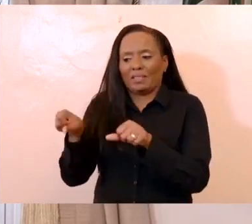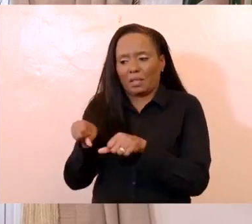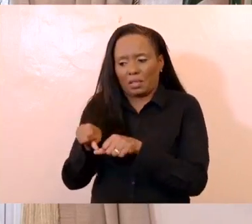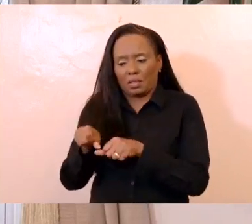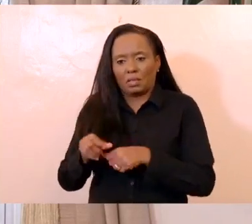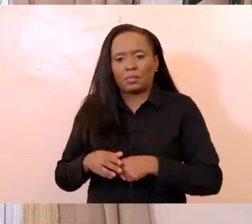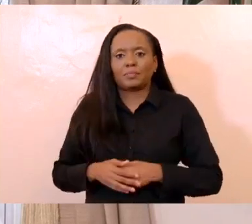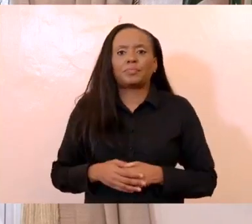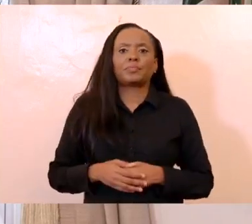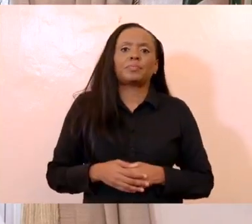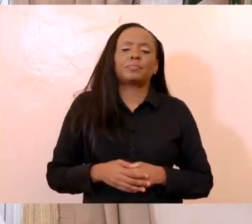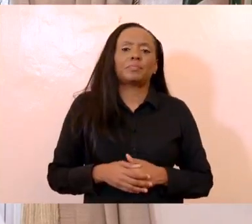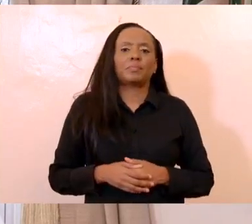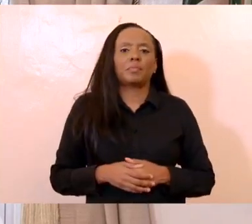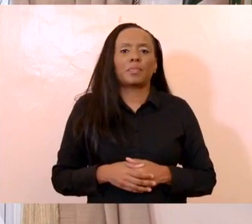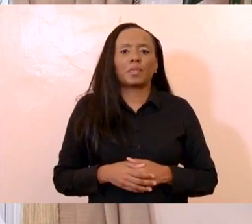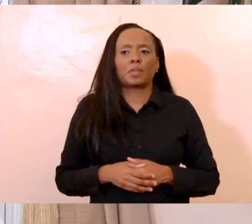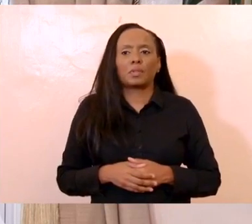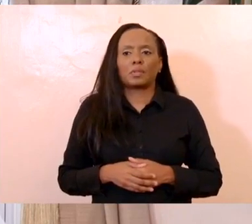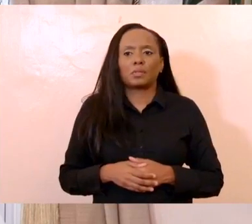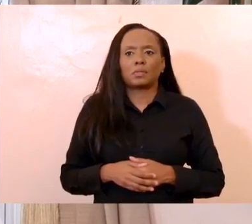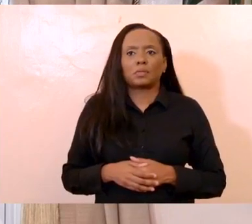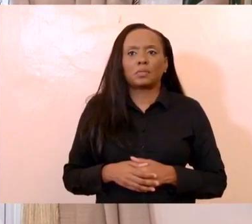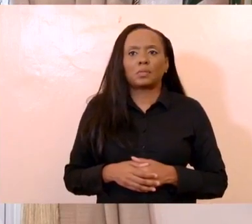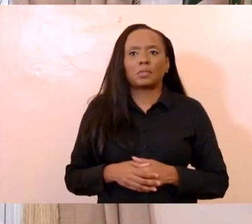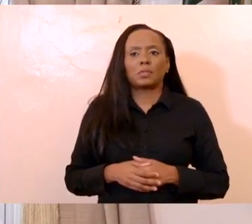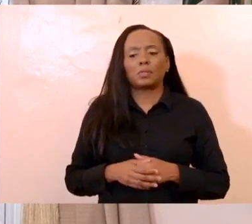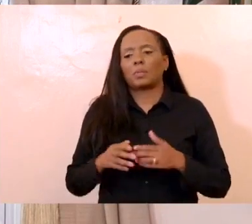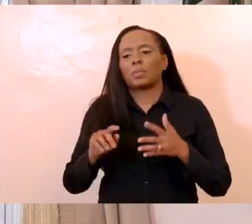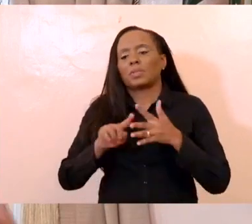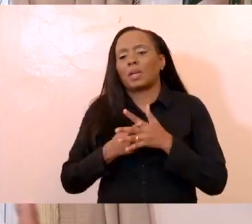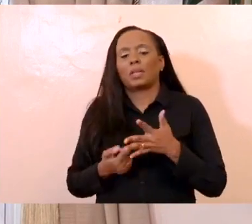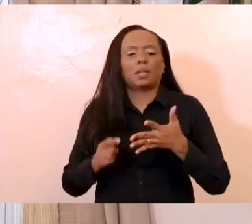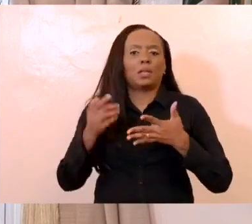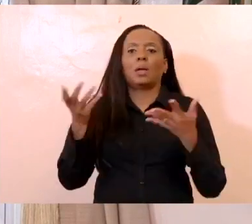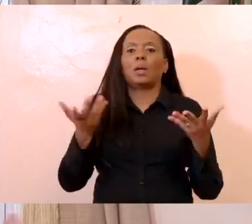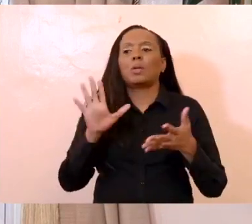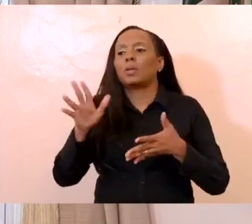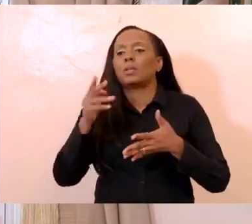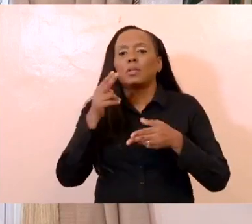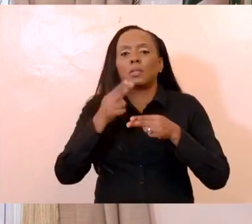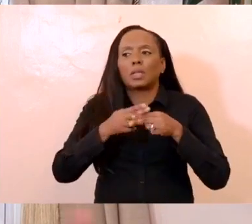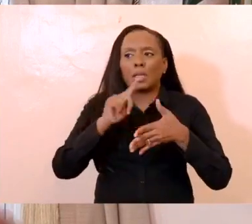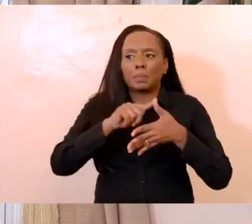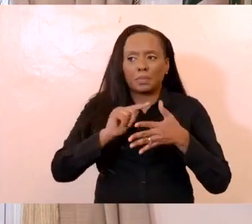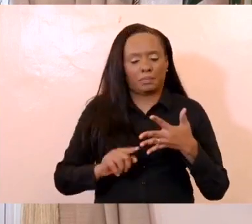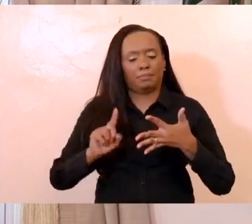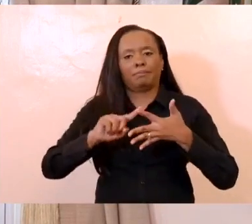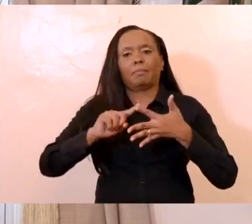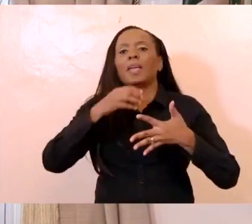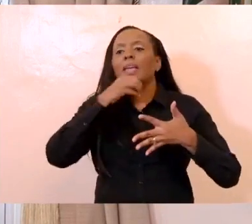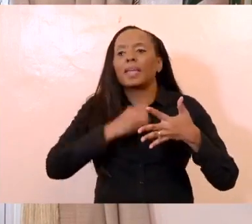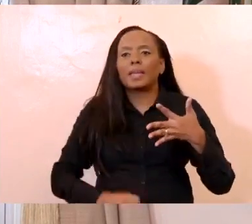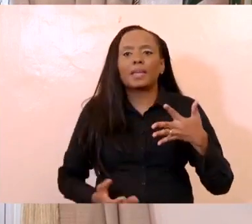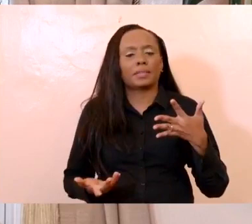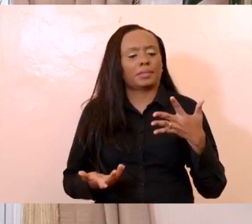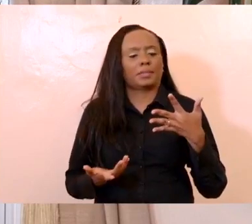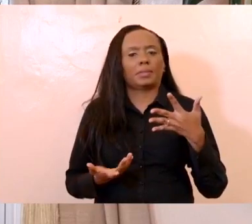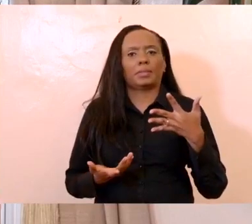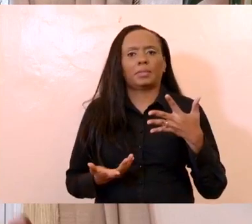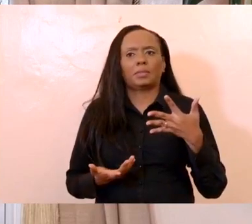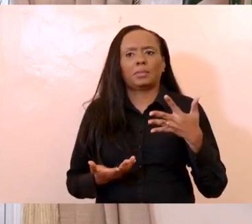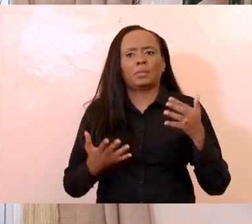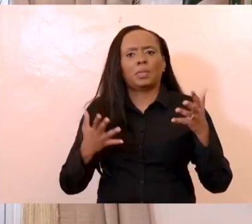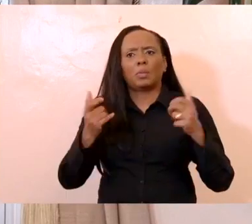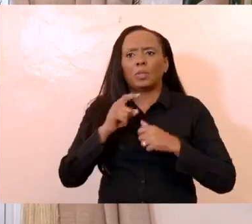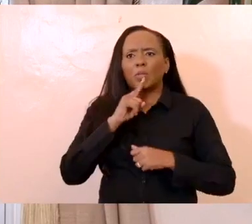tracing starts off with basic demographic stuff, name, age, that sort of stuff. Again, you're trying to make sure that the person you're